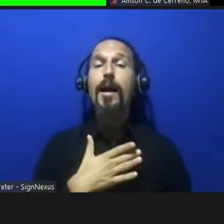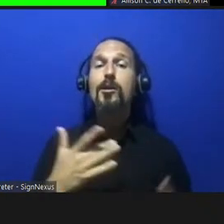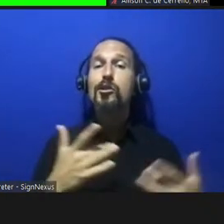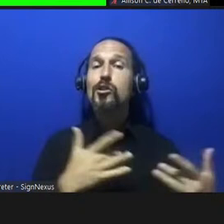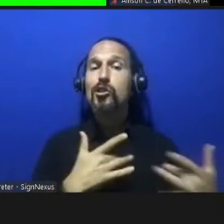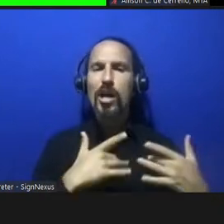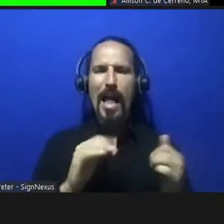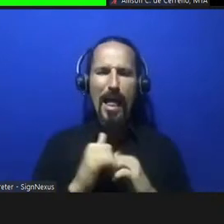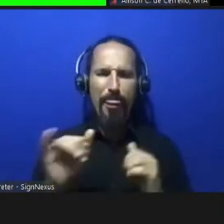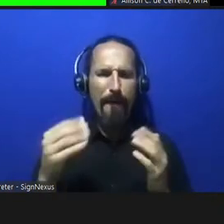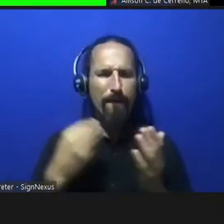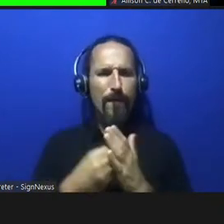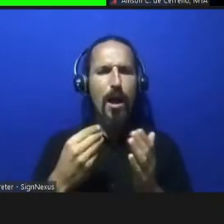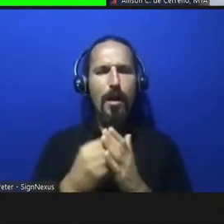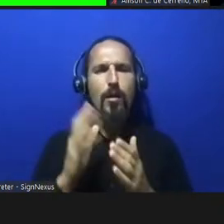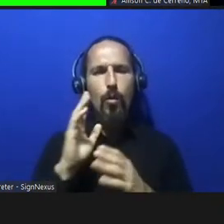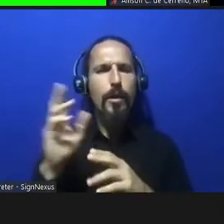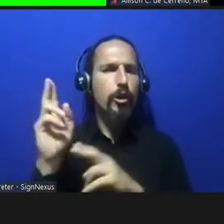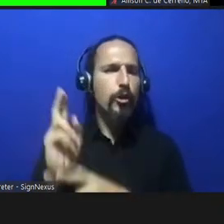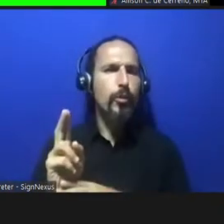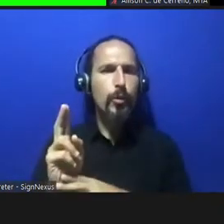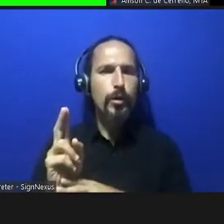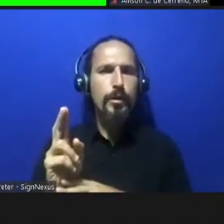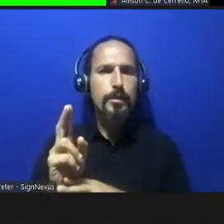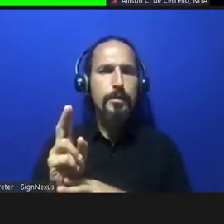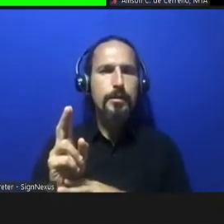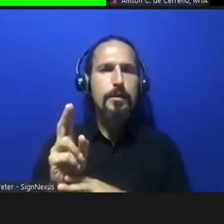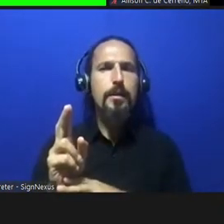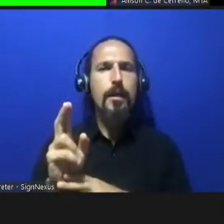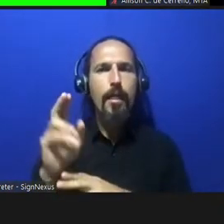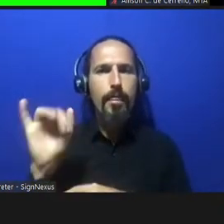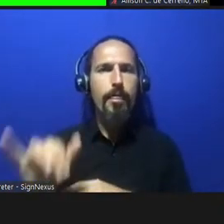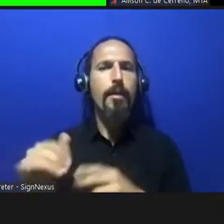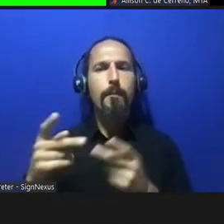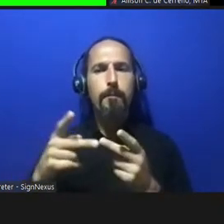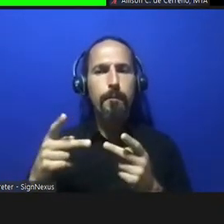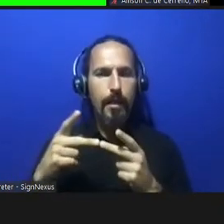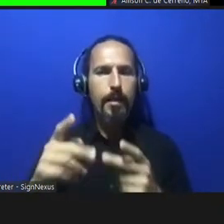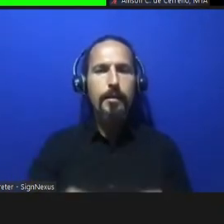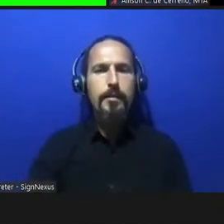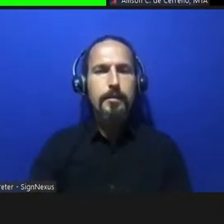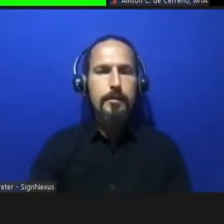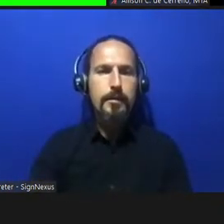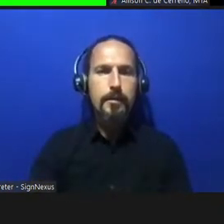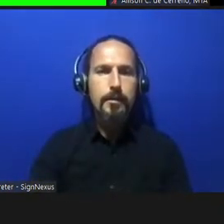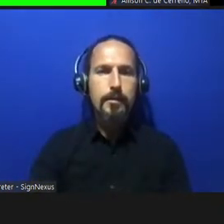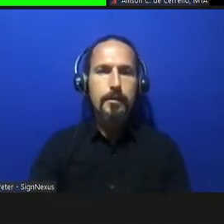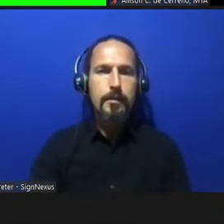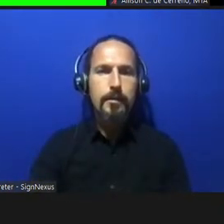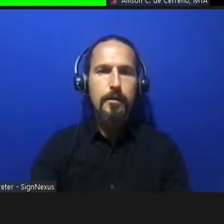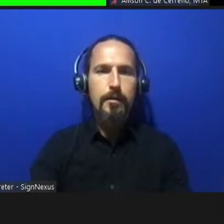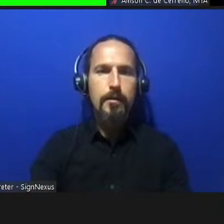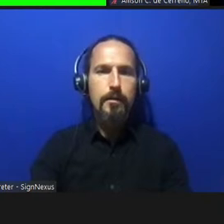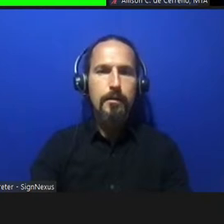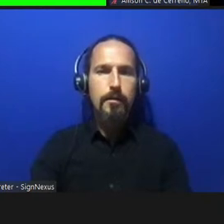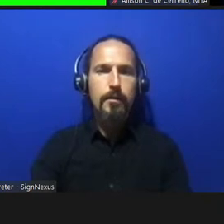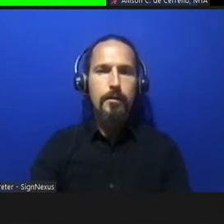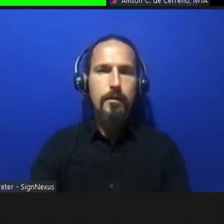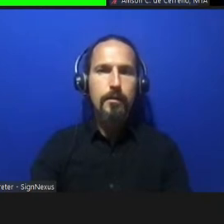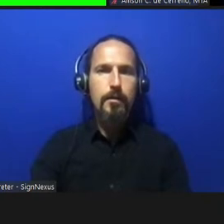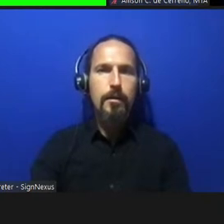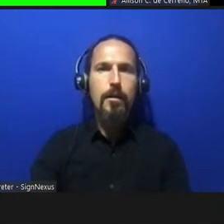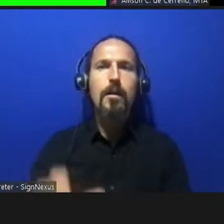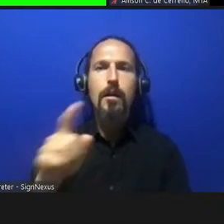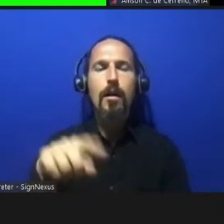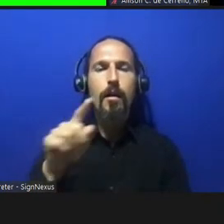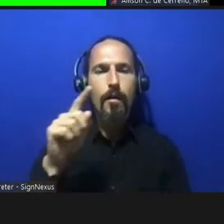are the funds going to be used uh that this places uh on on